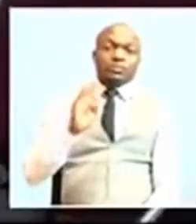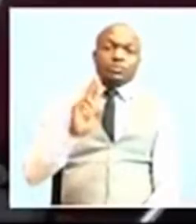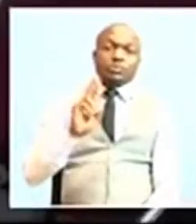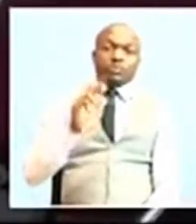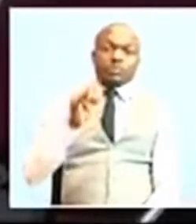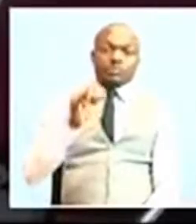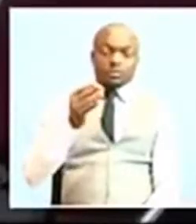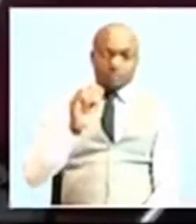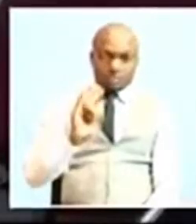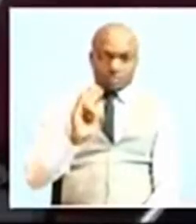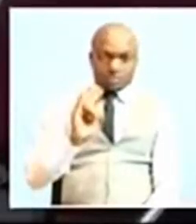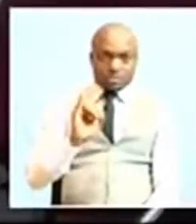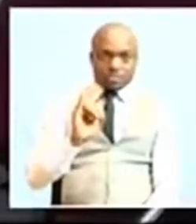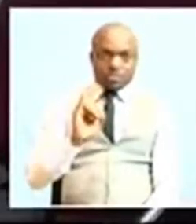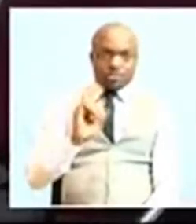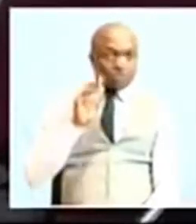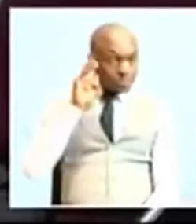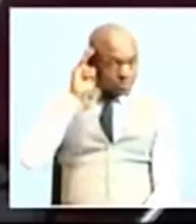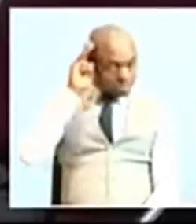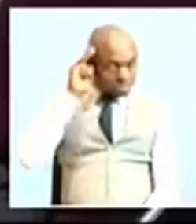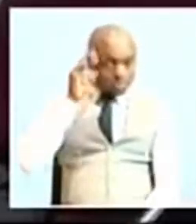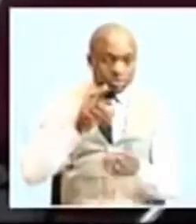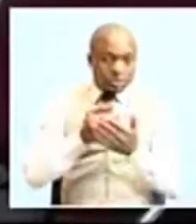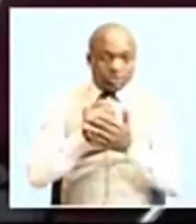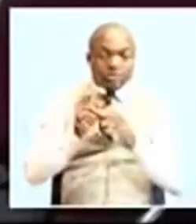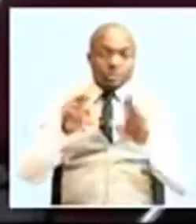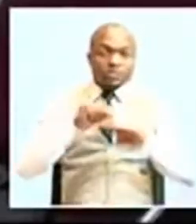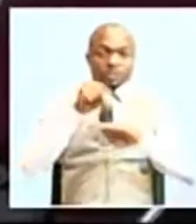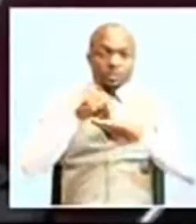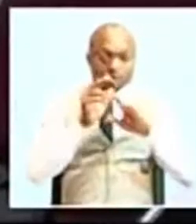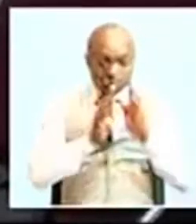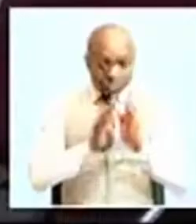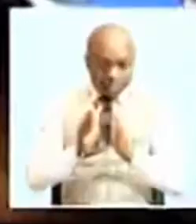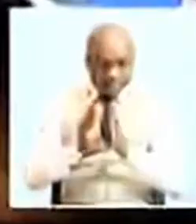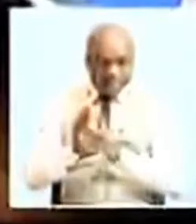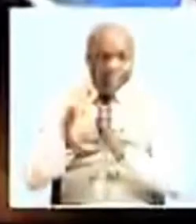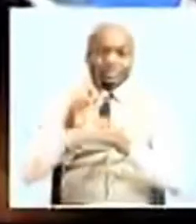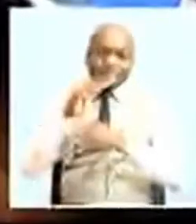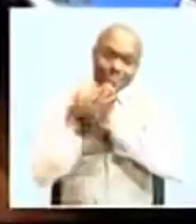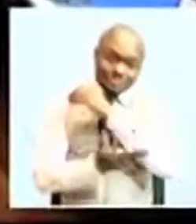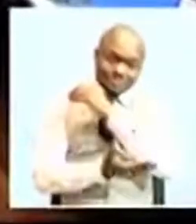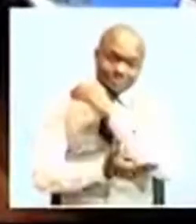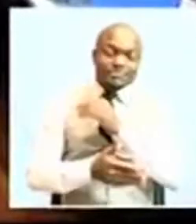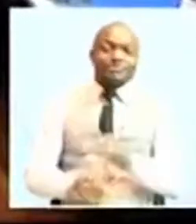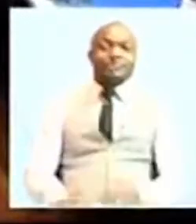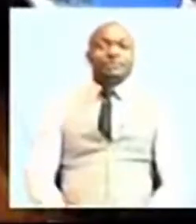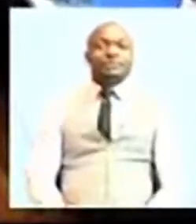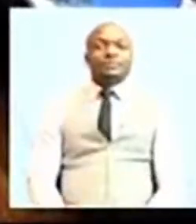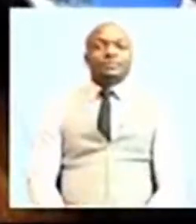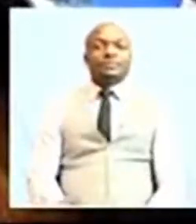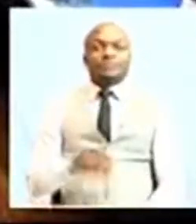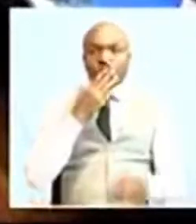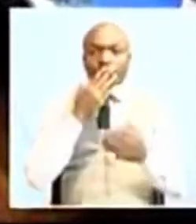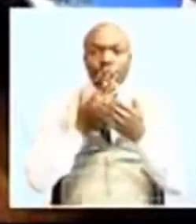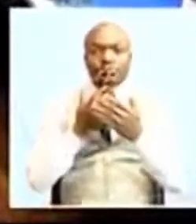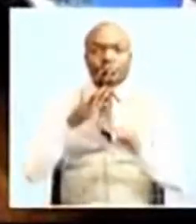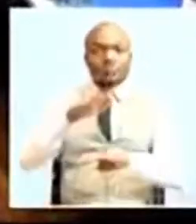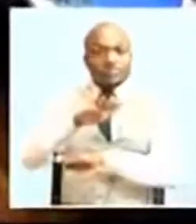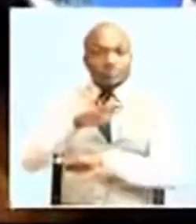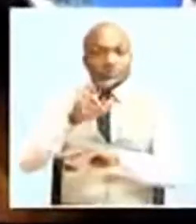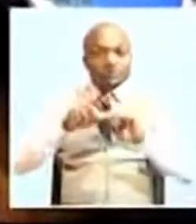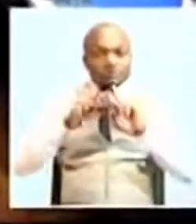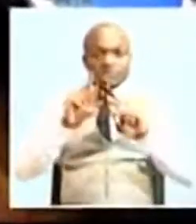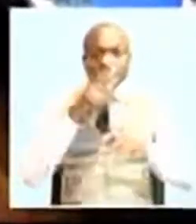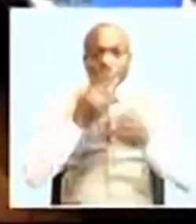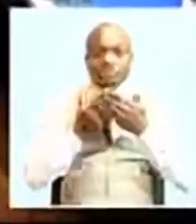Department, National Ministry of Finance and National Planning, Audit Division, and you're welcome. Thank you. Good evening, Chair. Good evening,